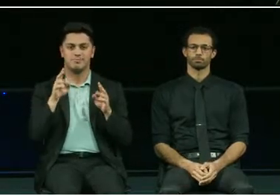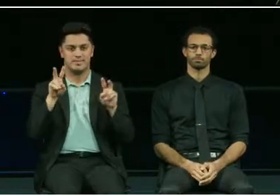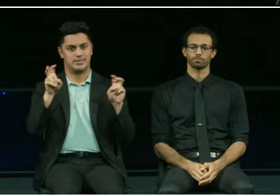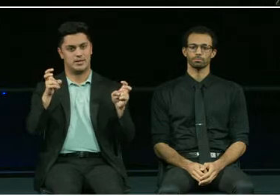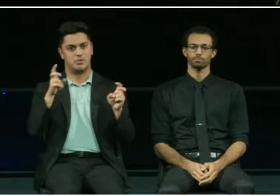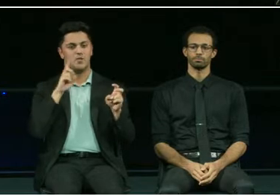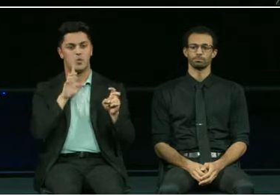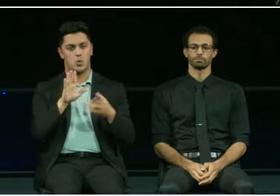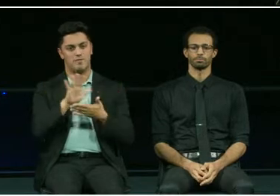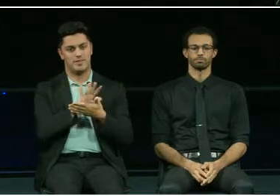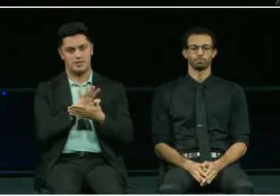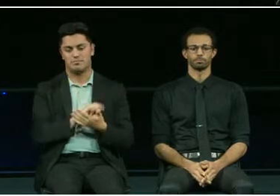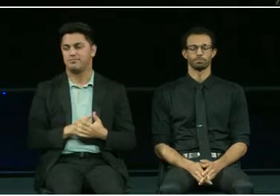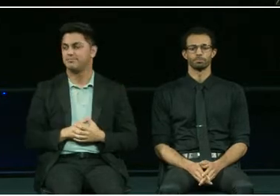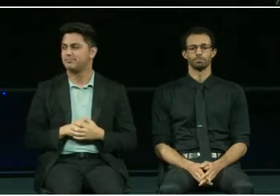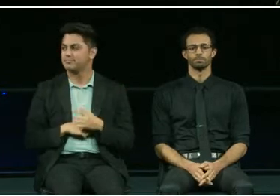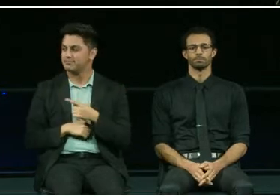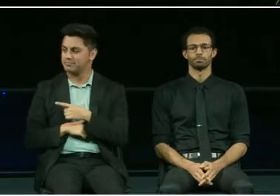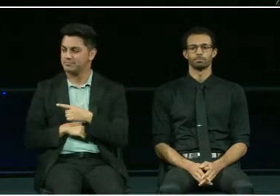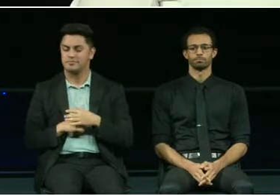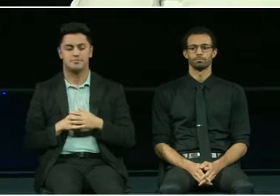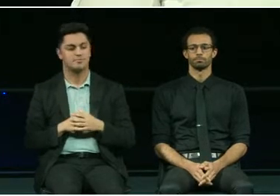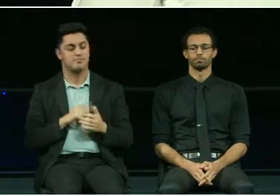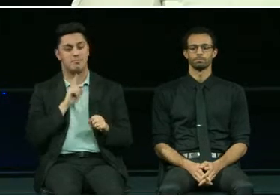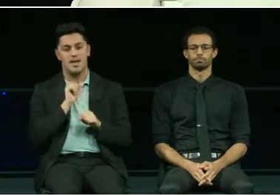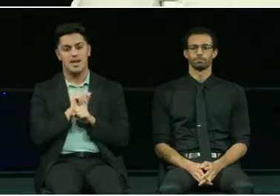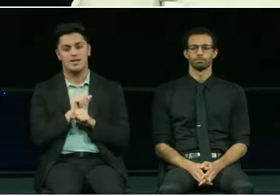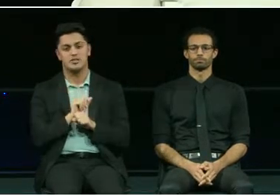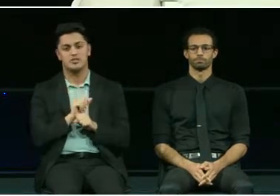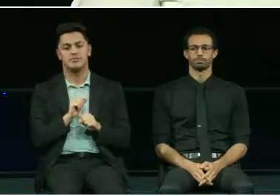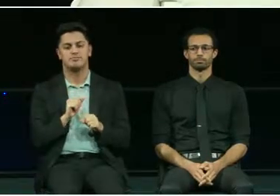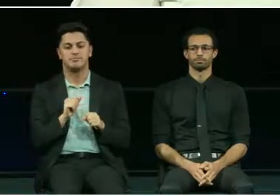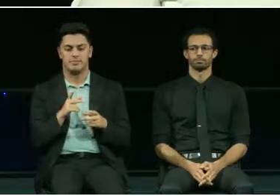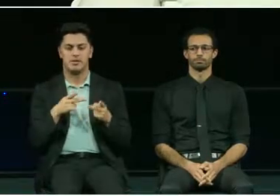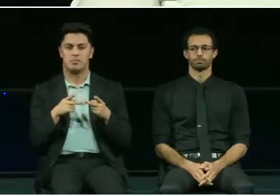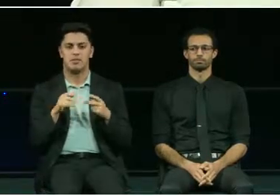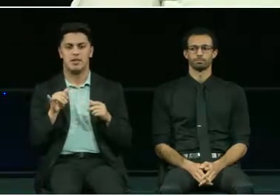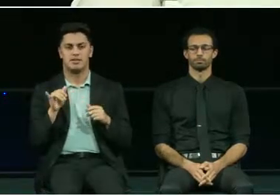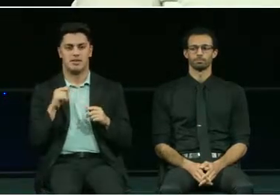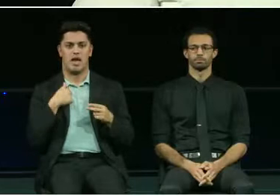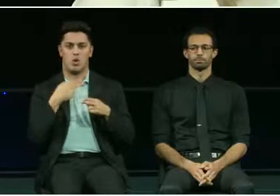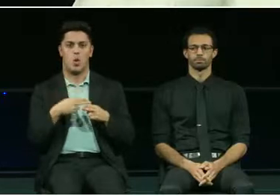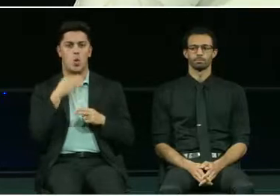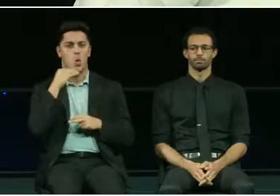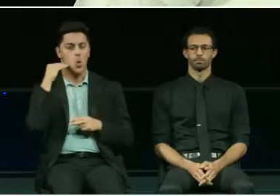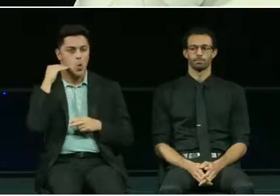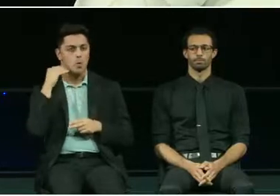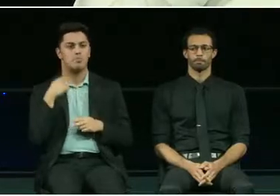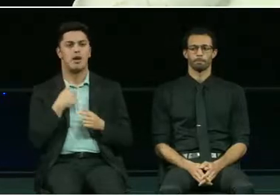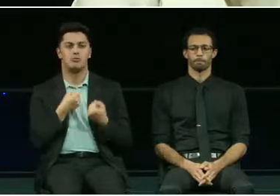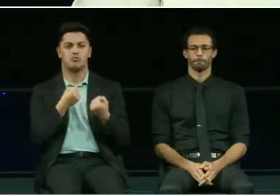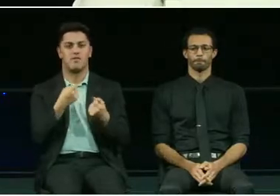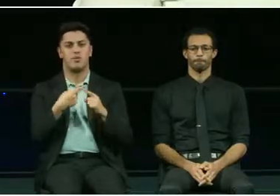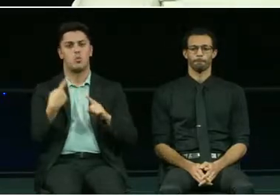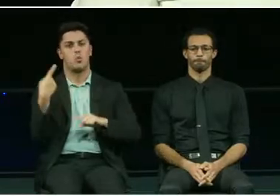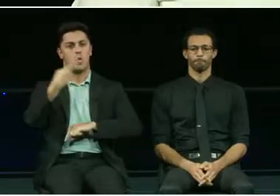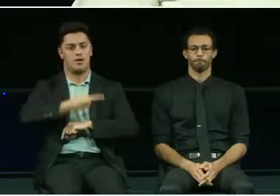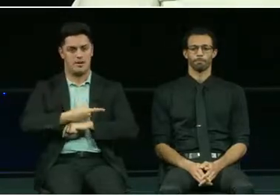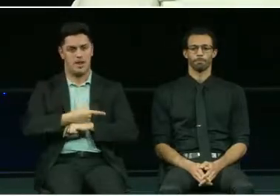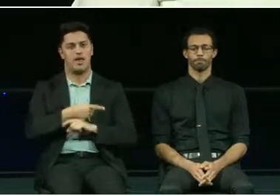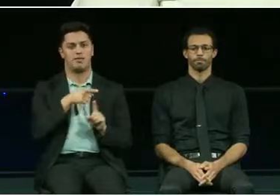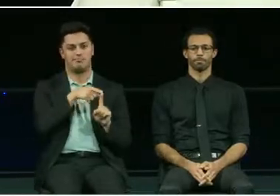subject of your film. This is actually in a place that I call home. And I was driving one day from Ooty to